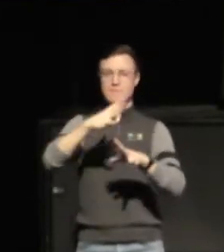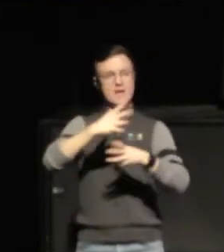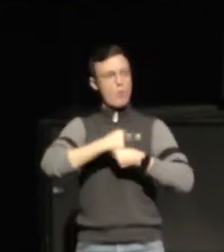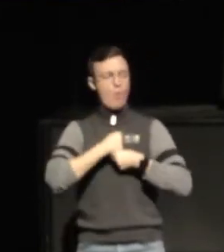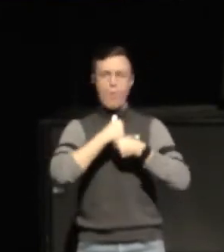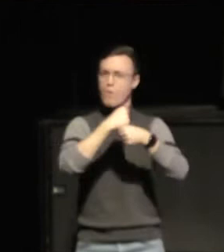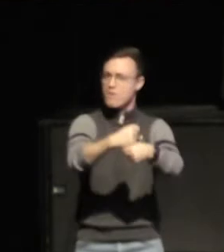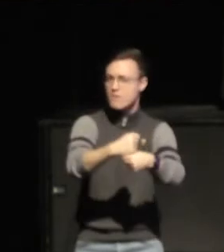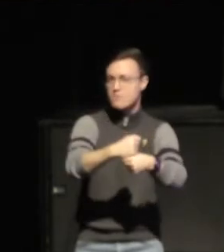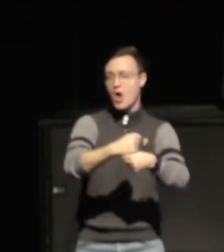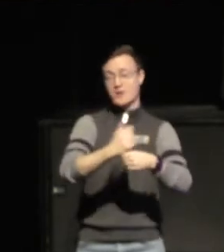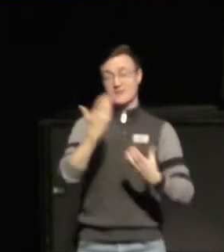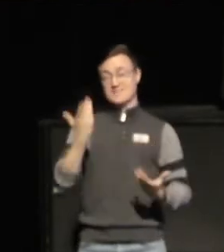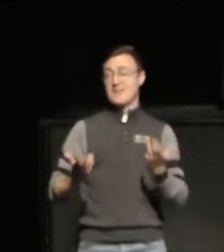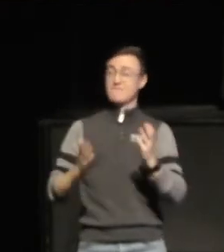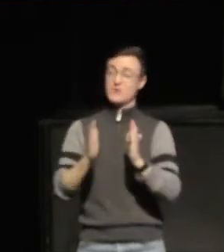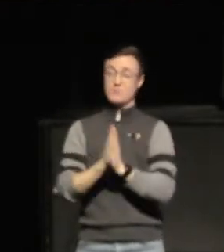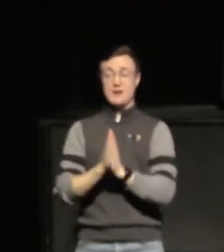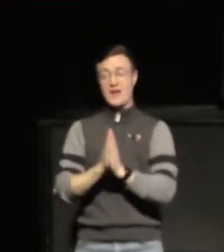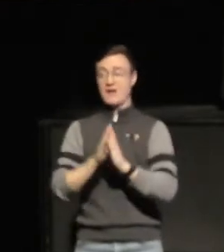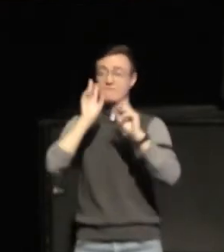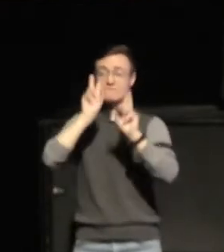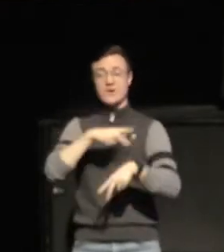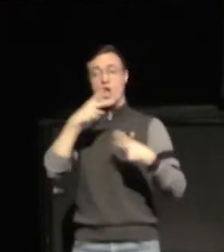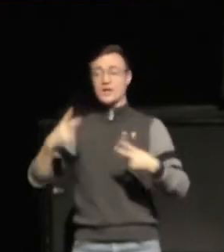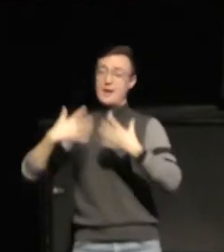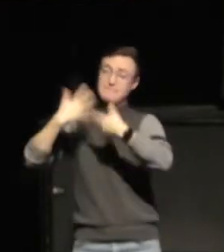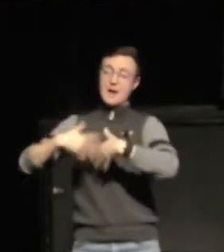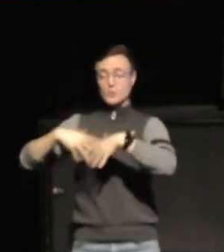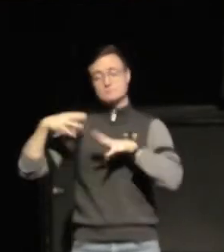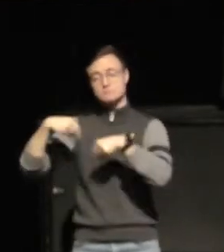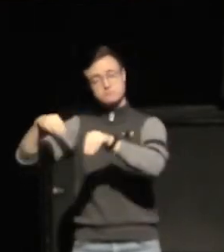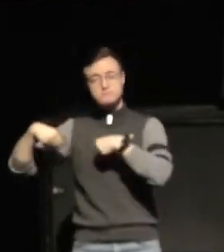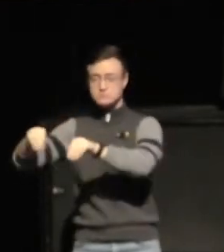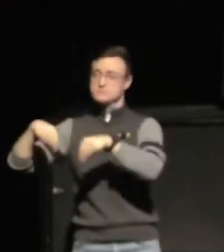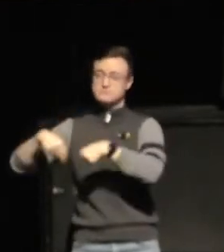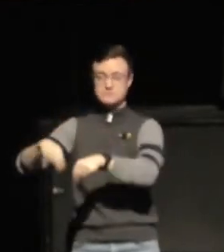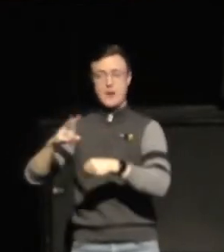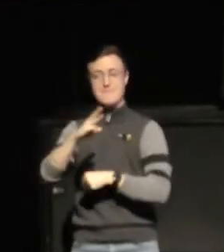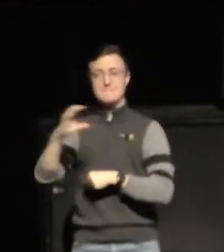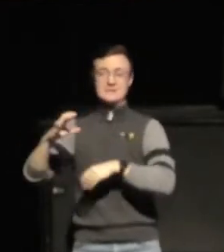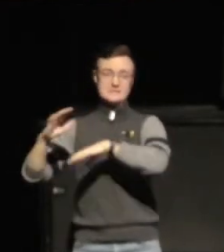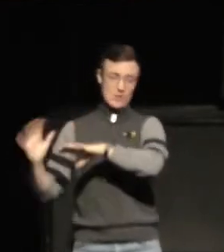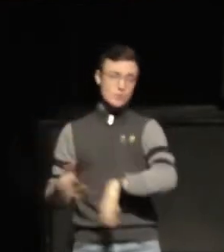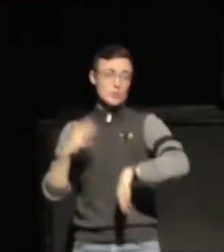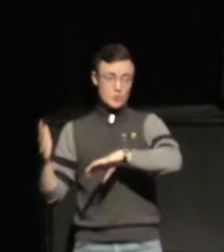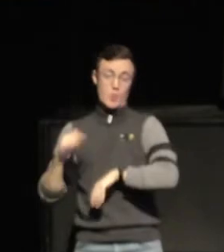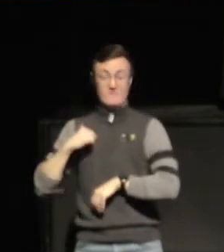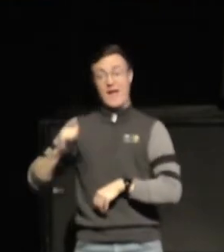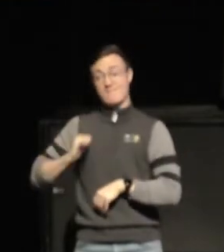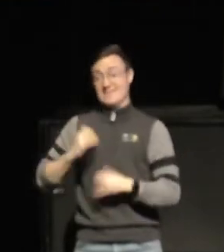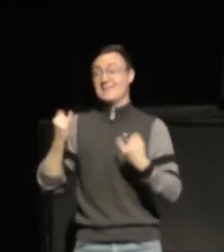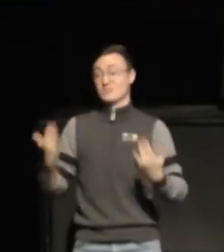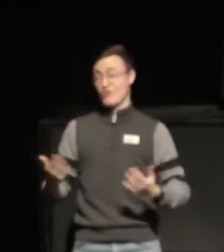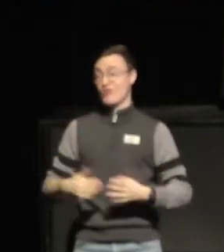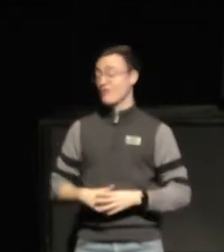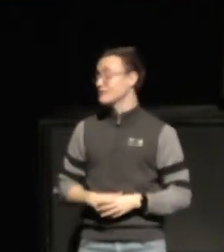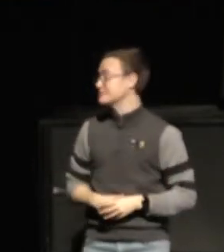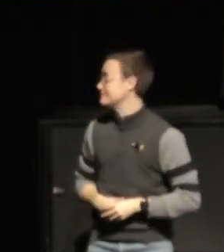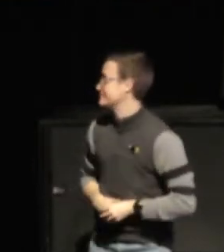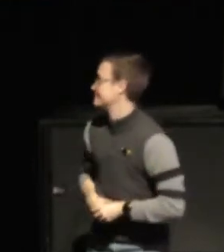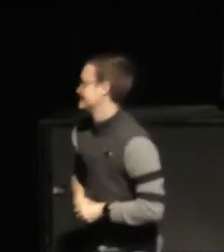sustainable than the neoliberal agro-industrial systems that are currently the norm.